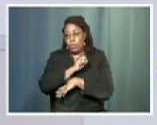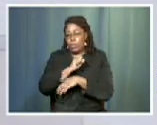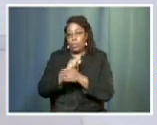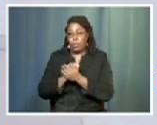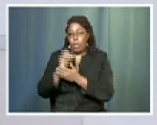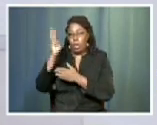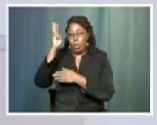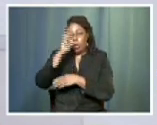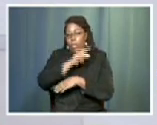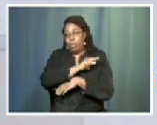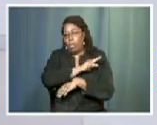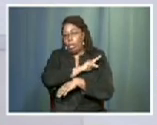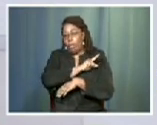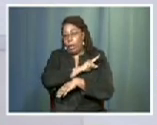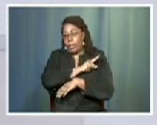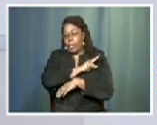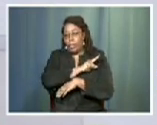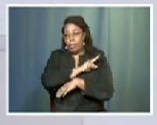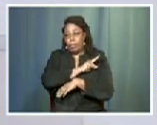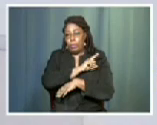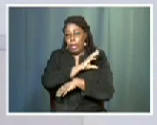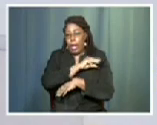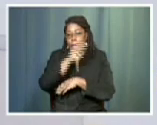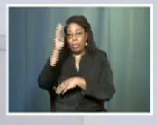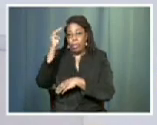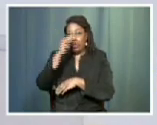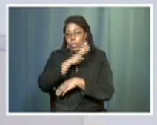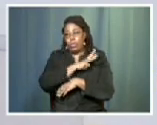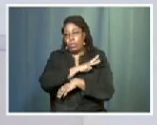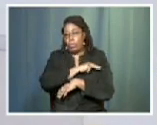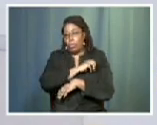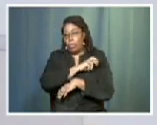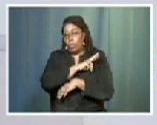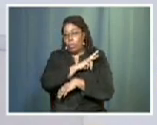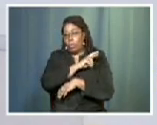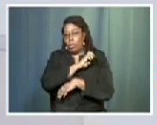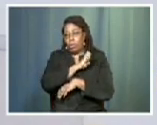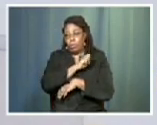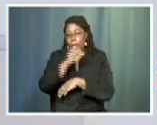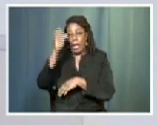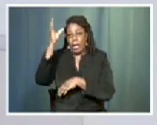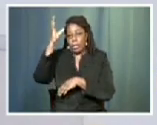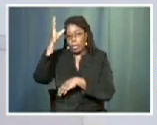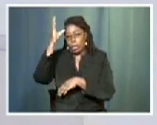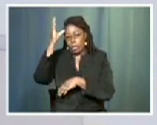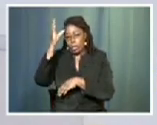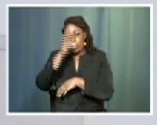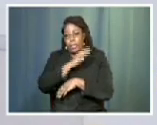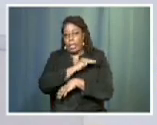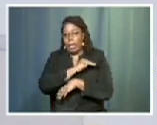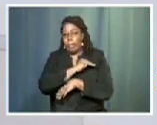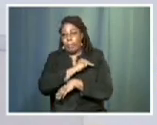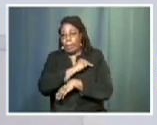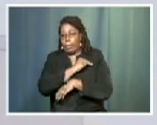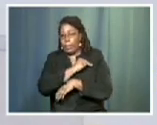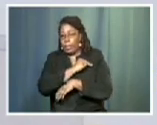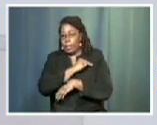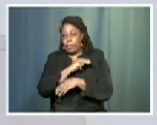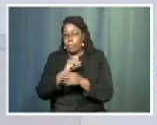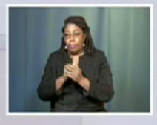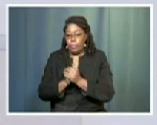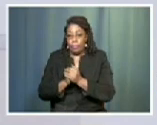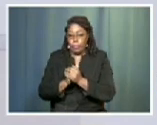Warren J. Lavarity, Maurice Moore, Curtis Macmillan,